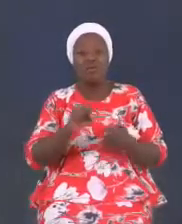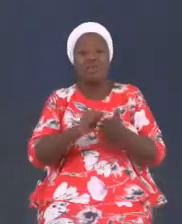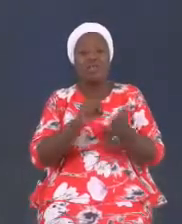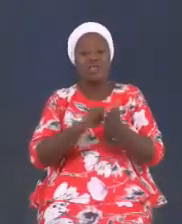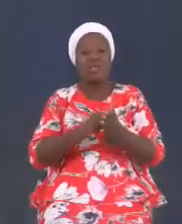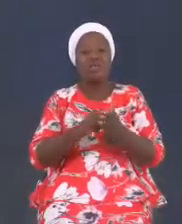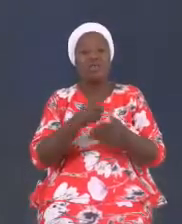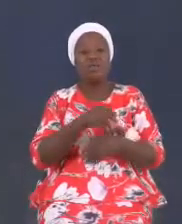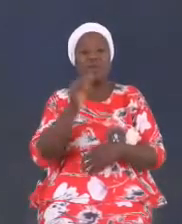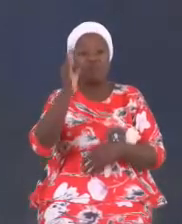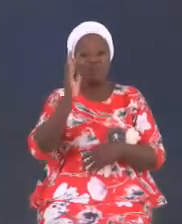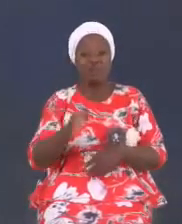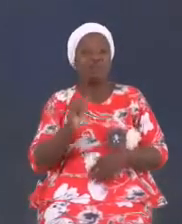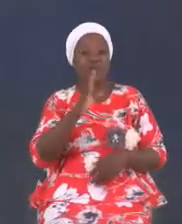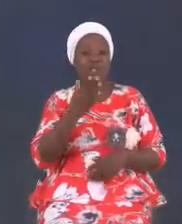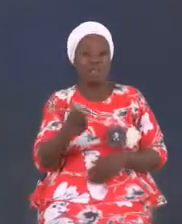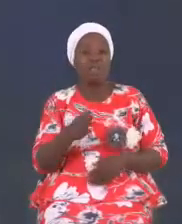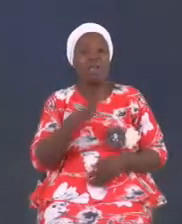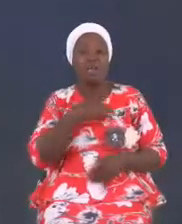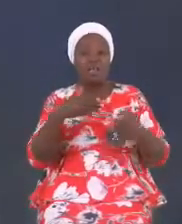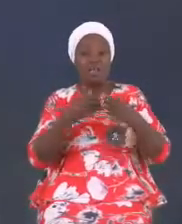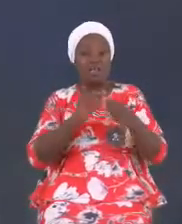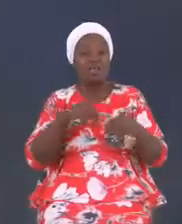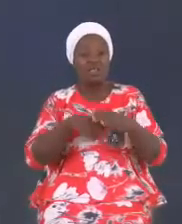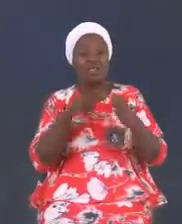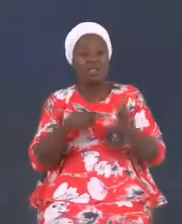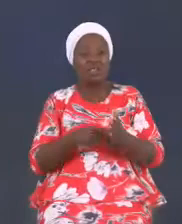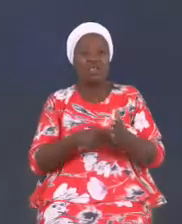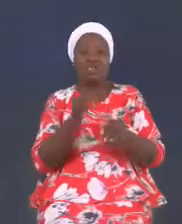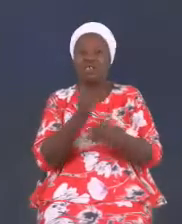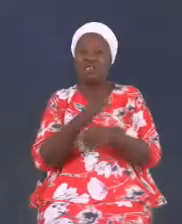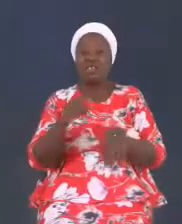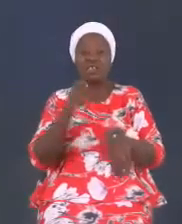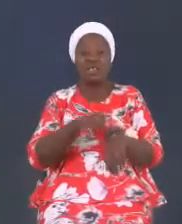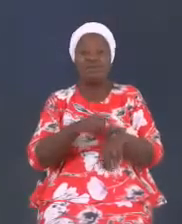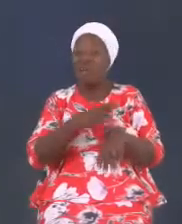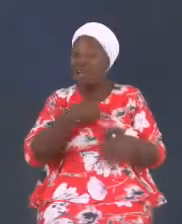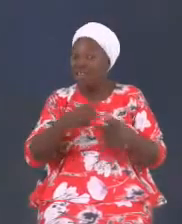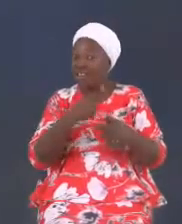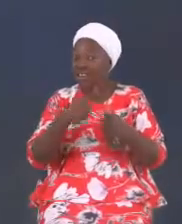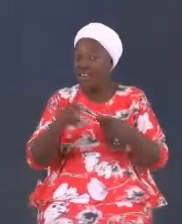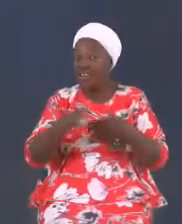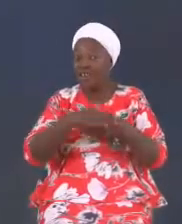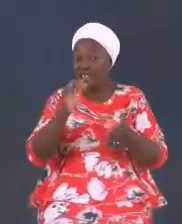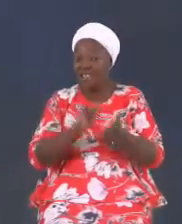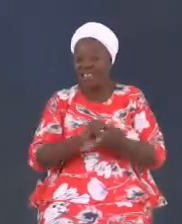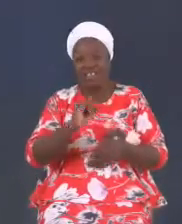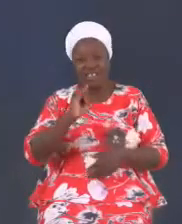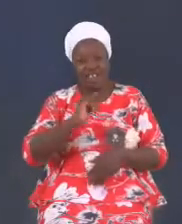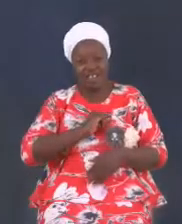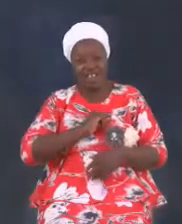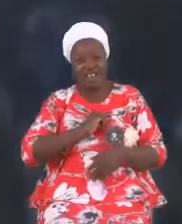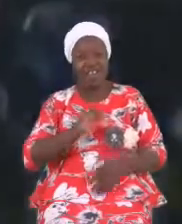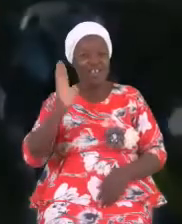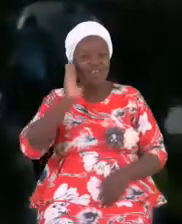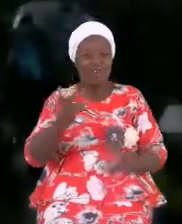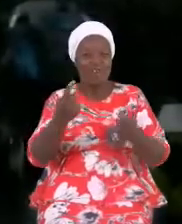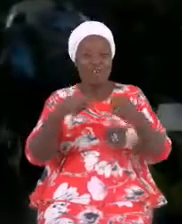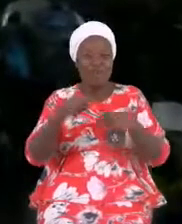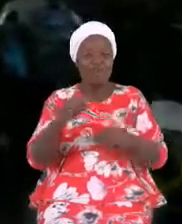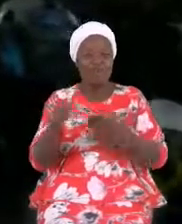lead us in this counseling session. And then after that, I'll come back, set him